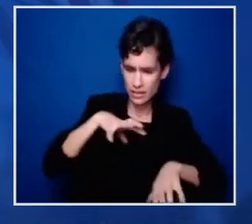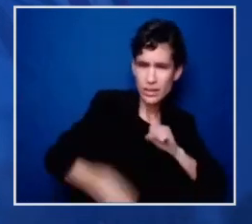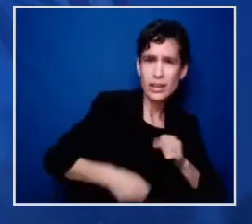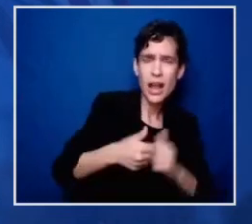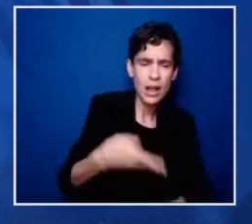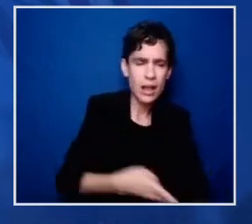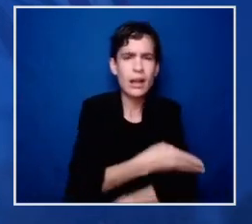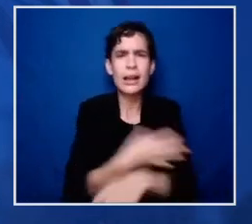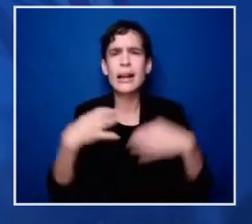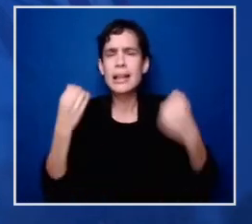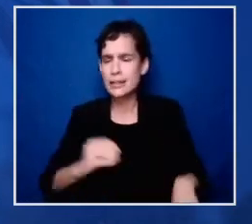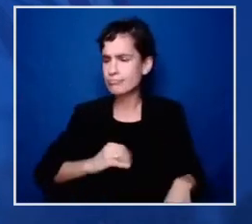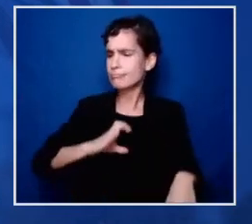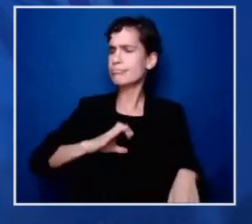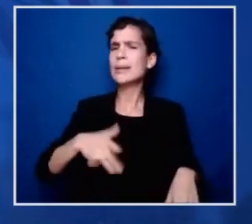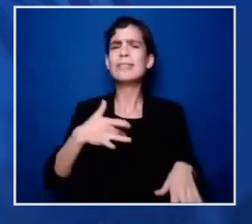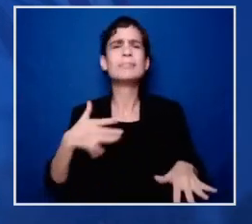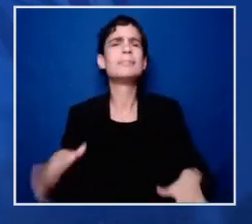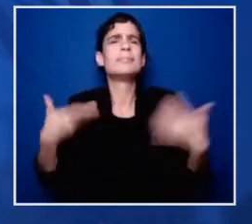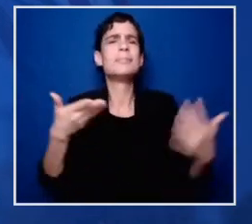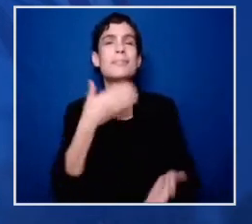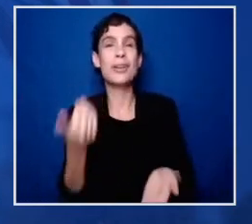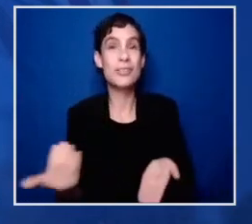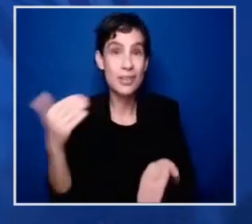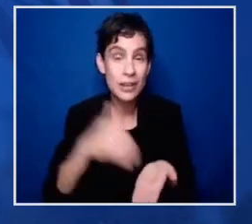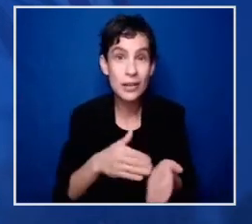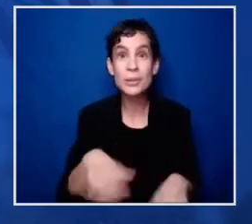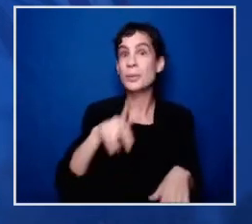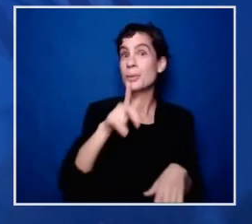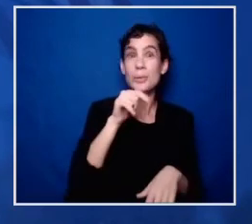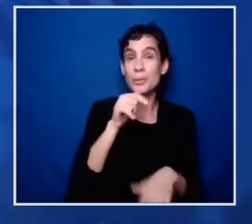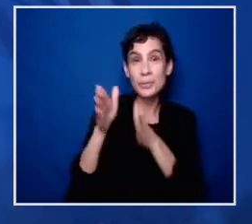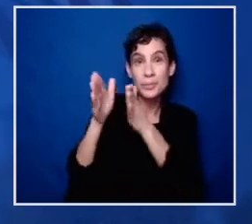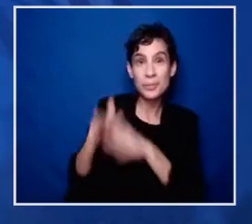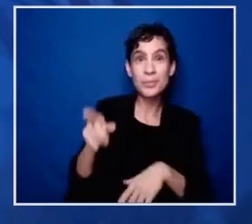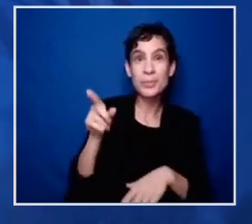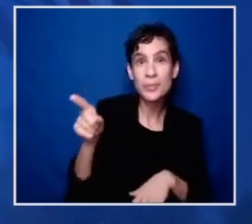today is the cellist, Yo-Yo Ma.